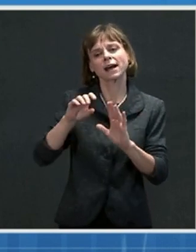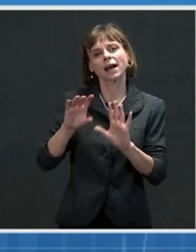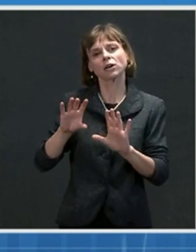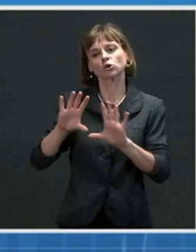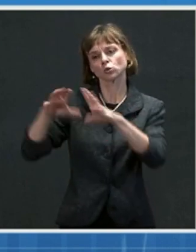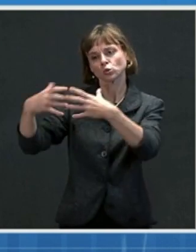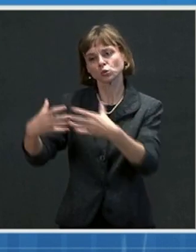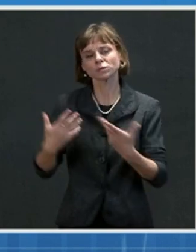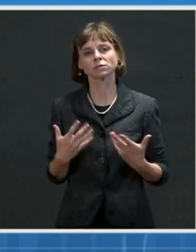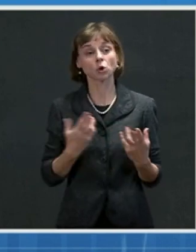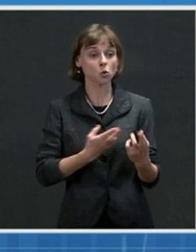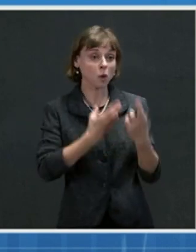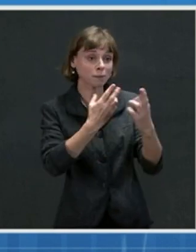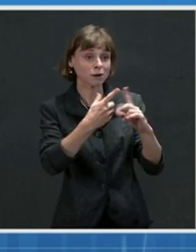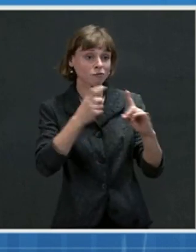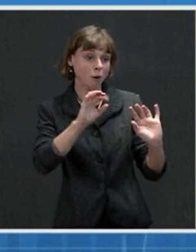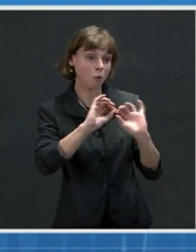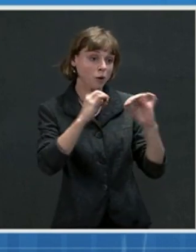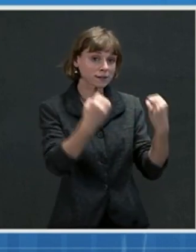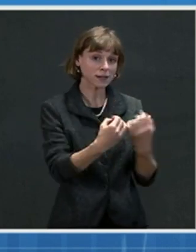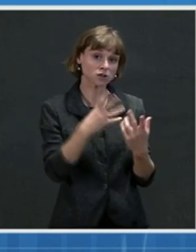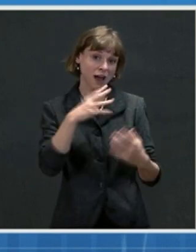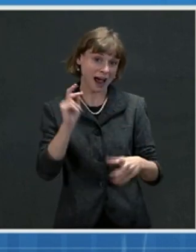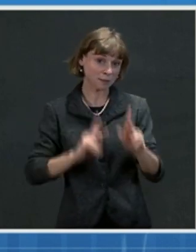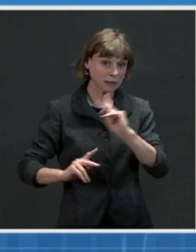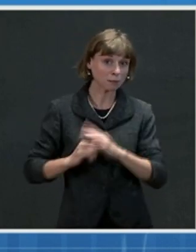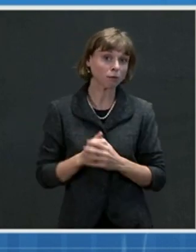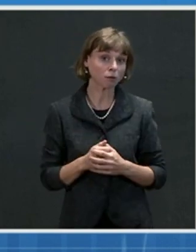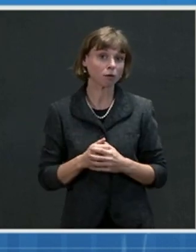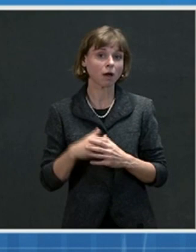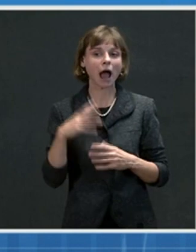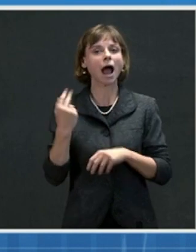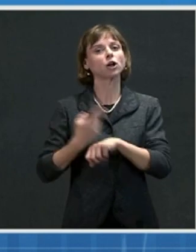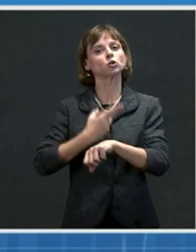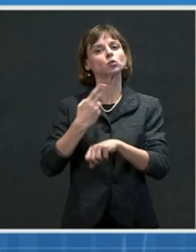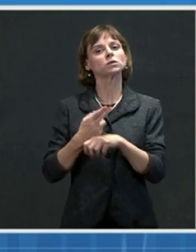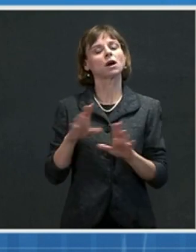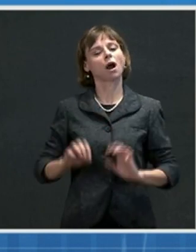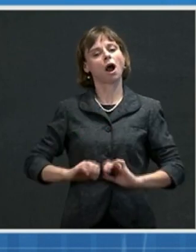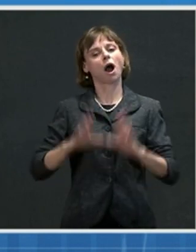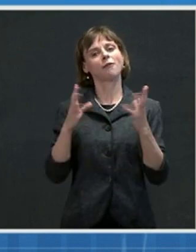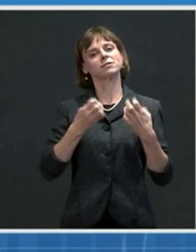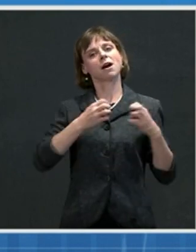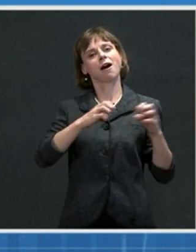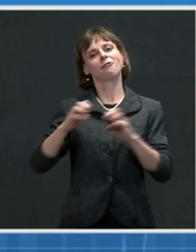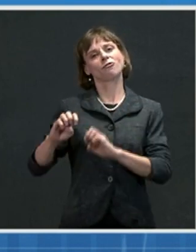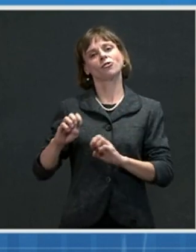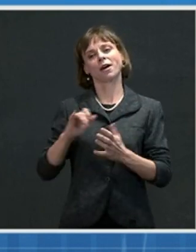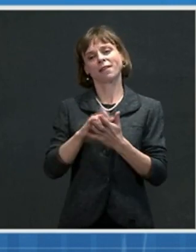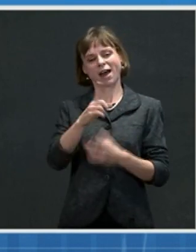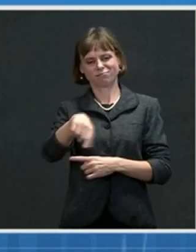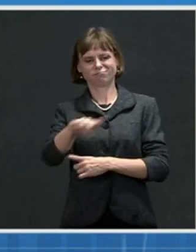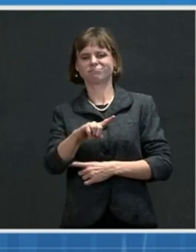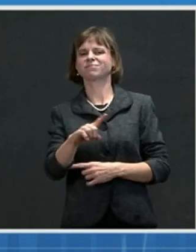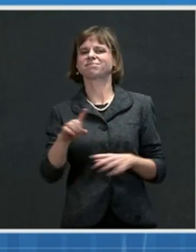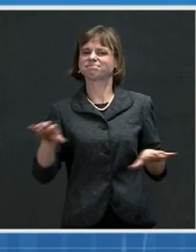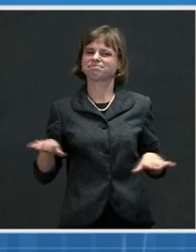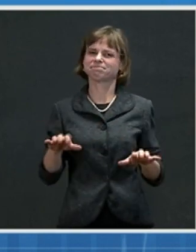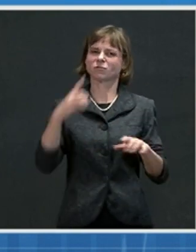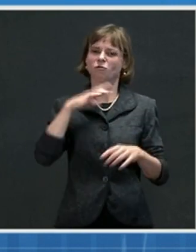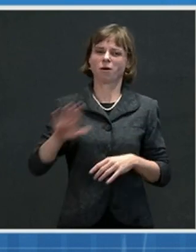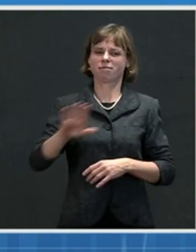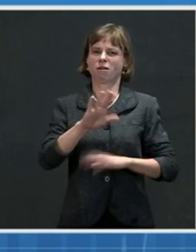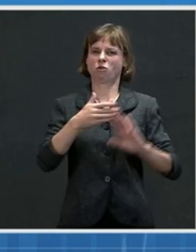by organizations and individuals, and through the visible effort and expertise they have lent to their communities in the fight